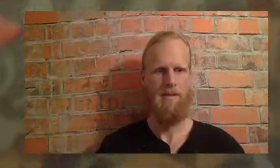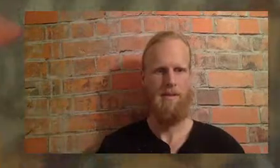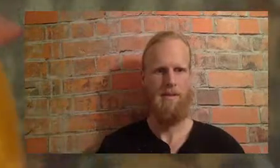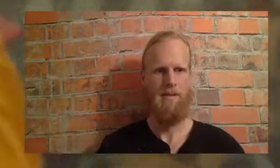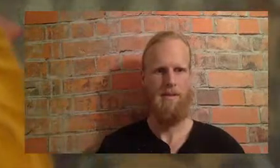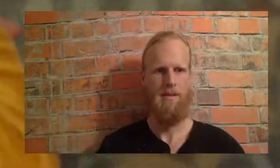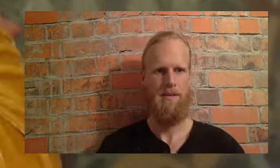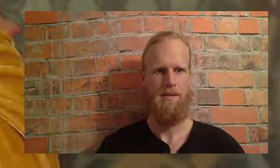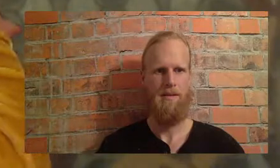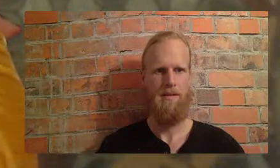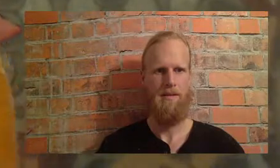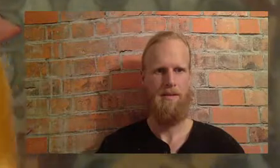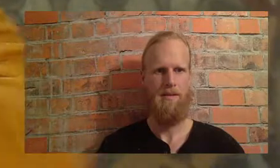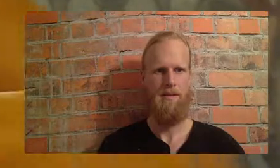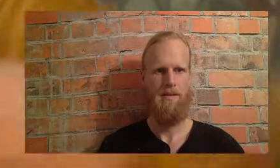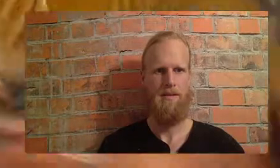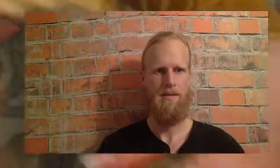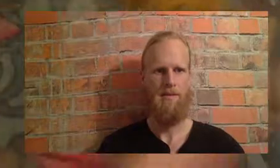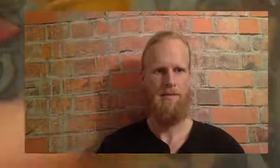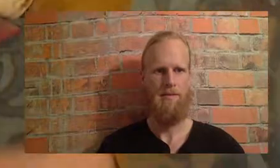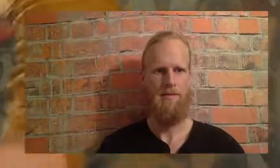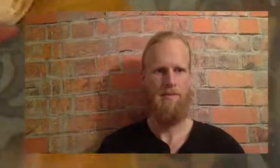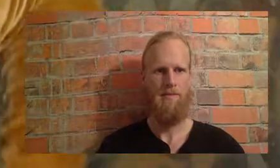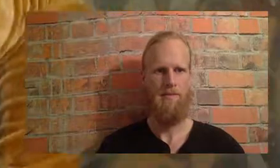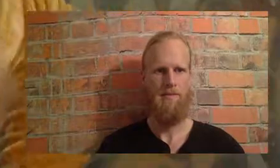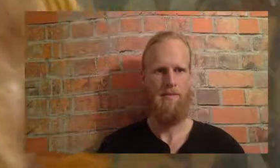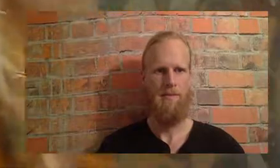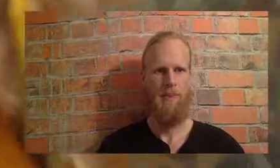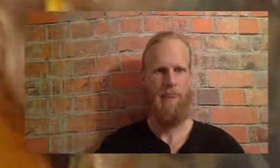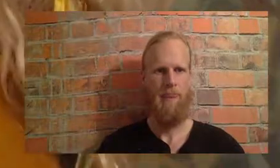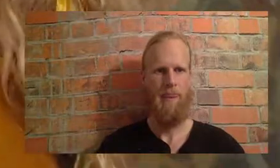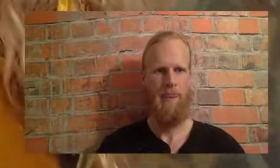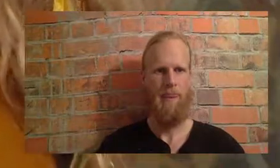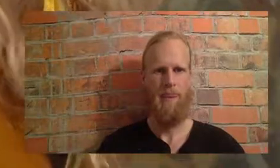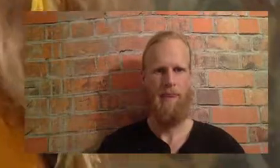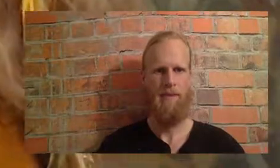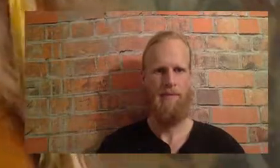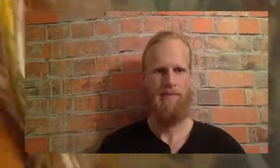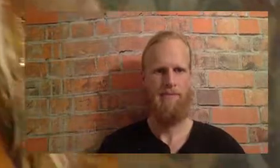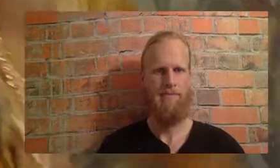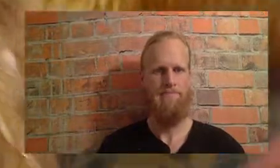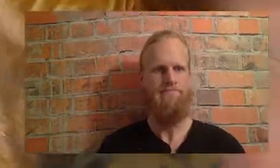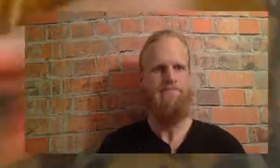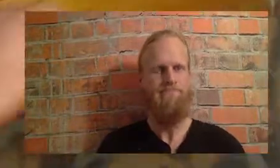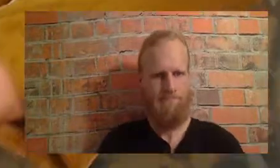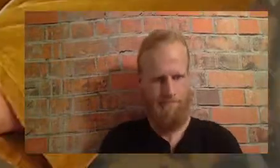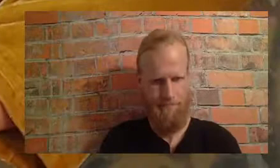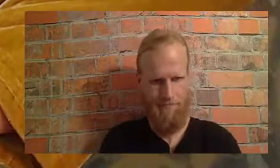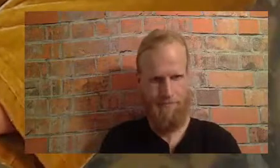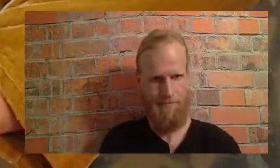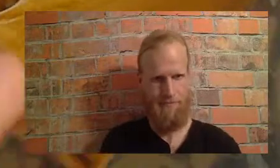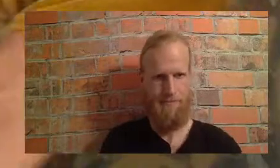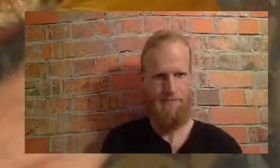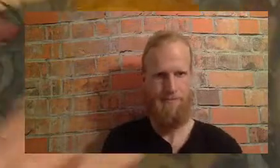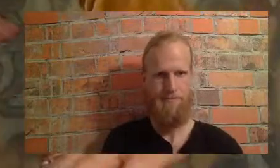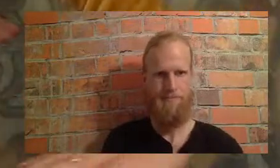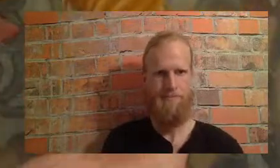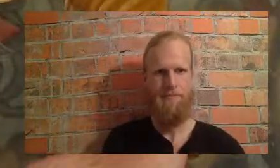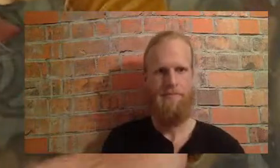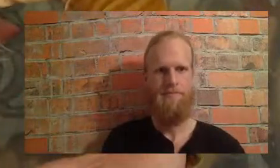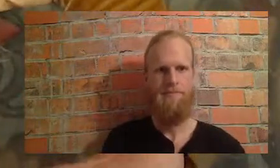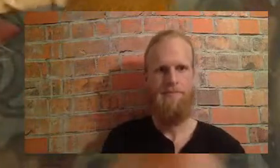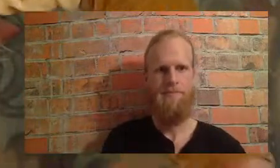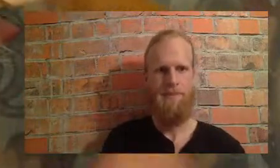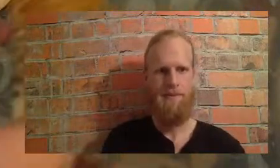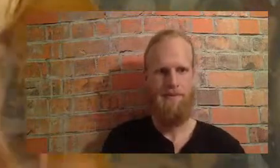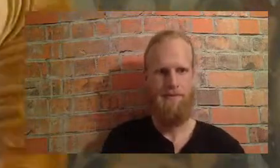both sides, or you can go like this and tap like this. But it's nipple height, side